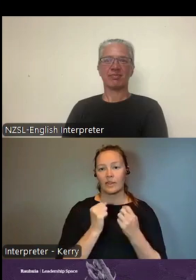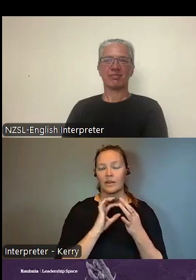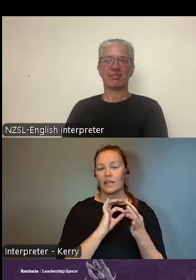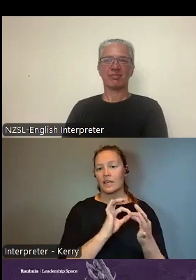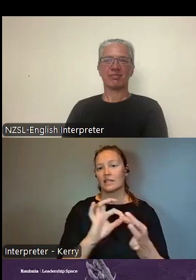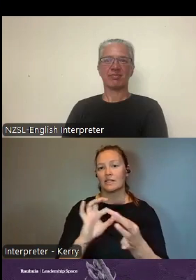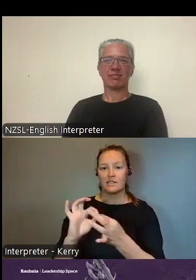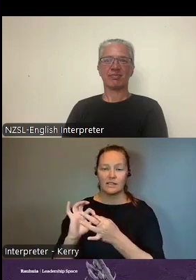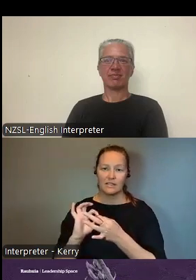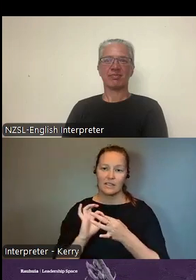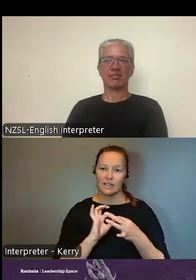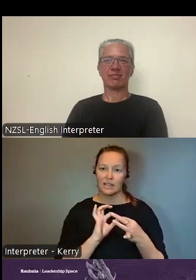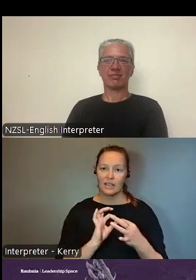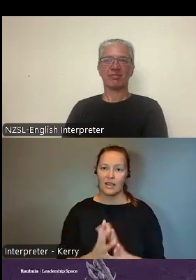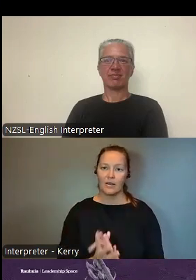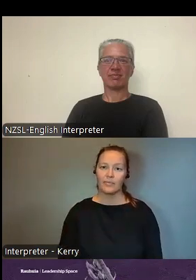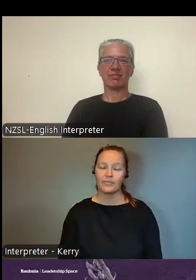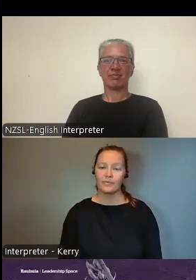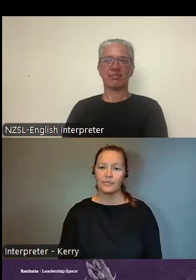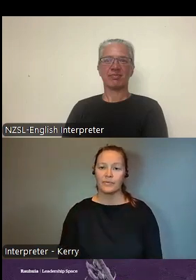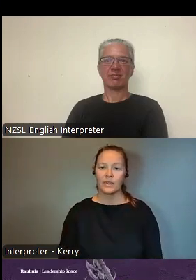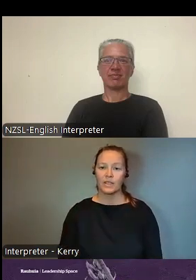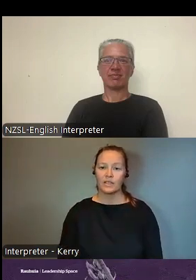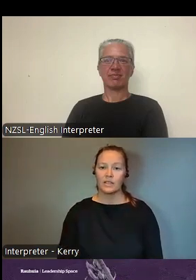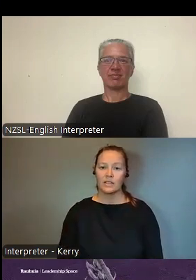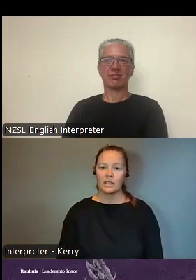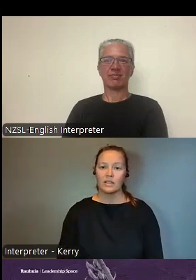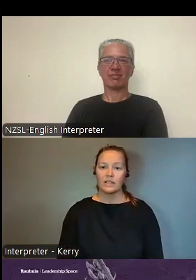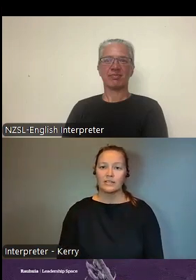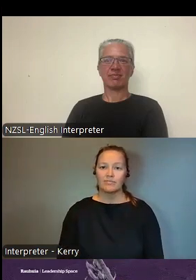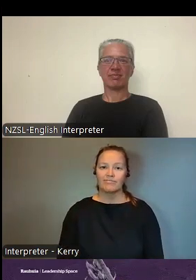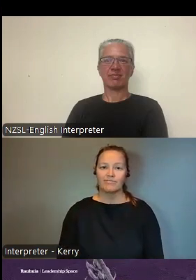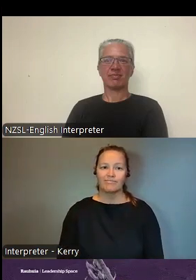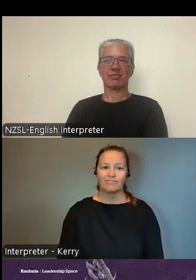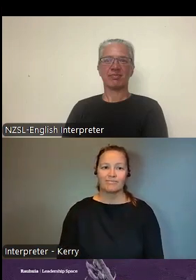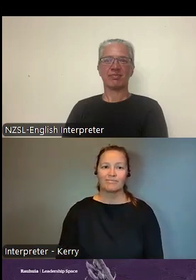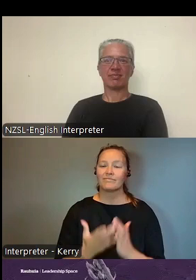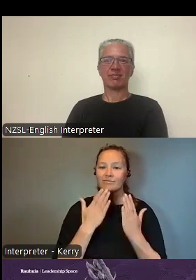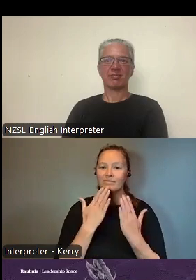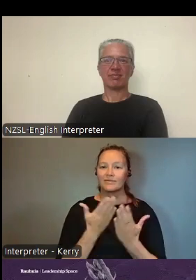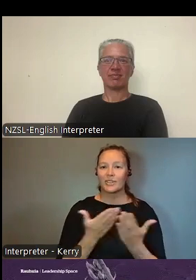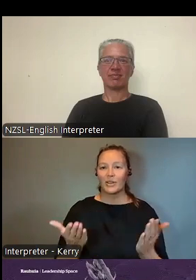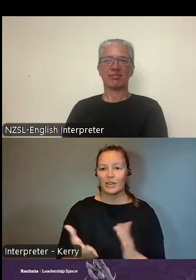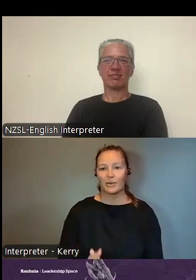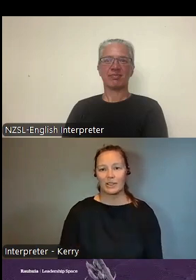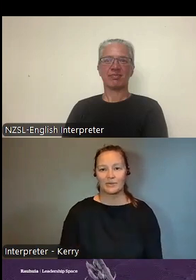hui e, tai. Tā ki e. Kia ora, everyone.